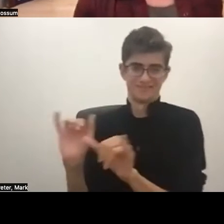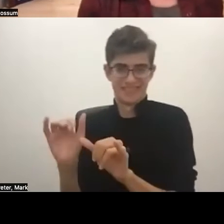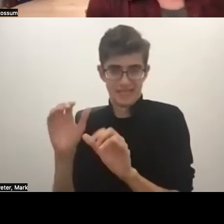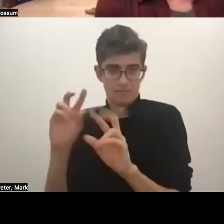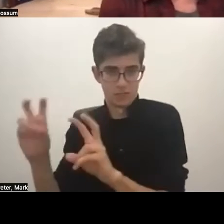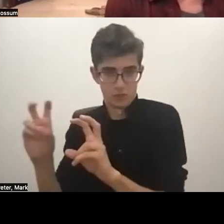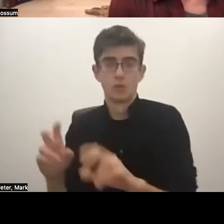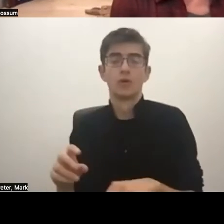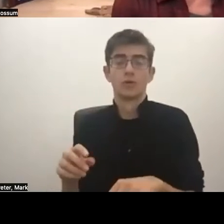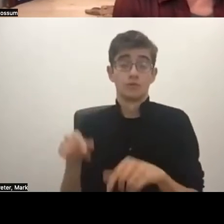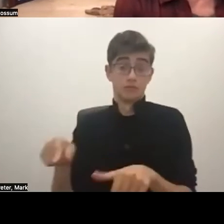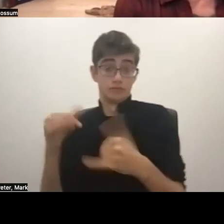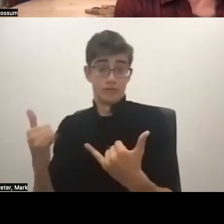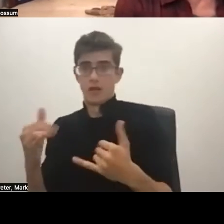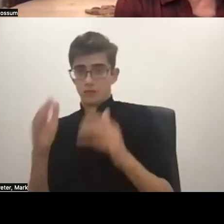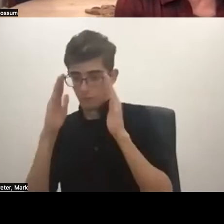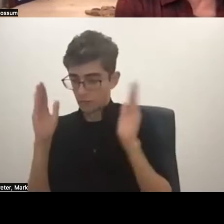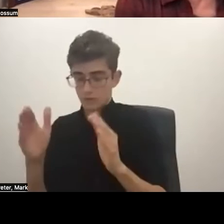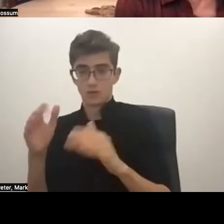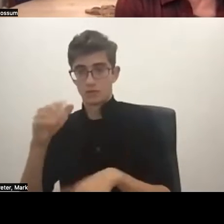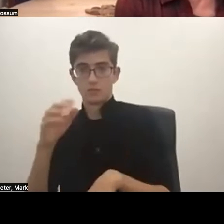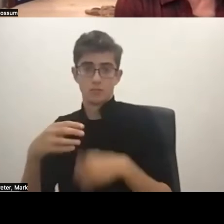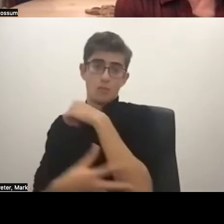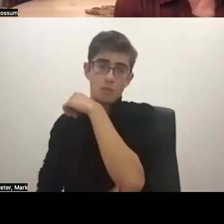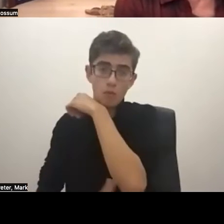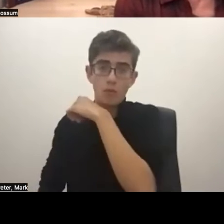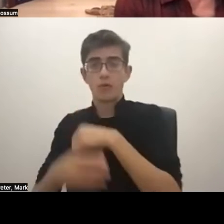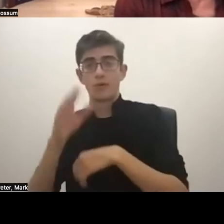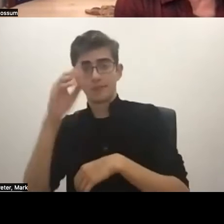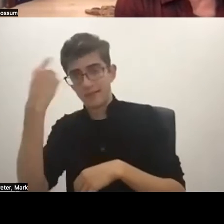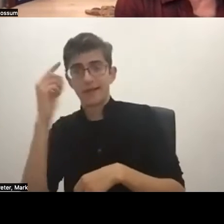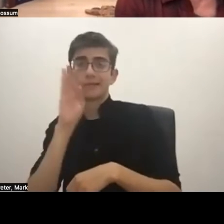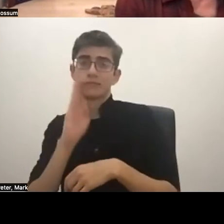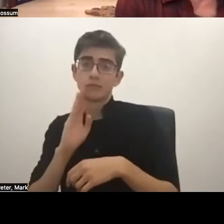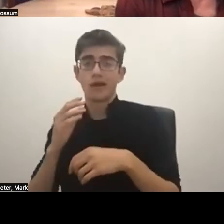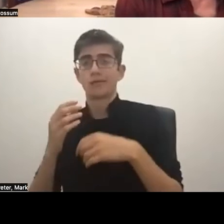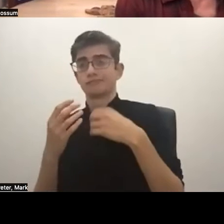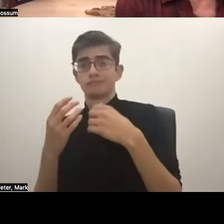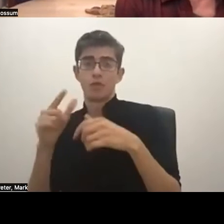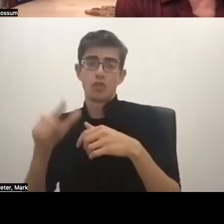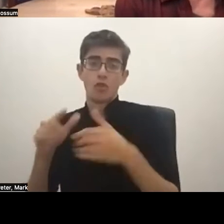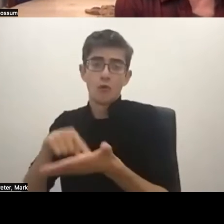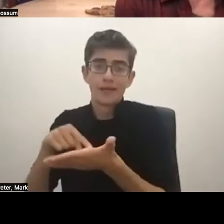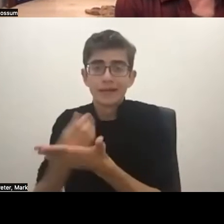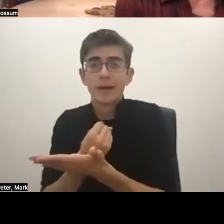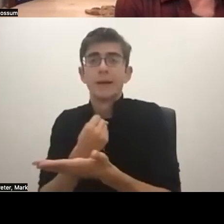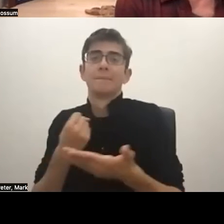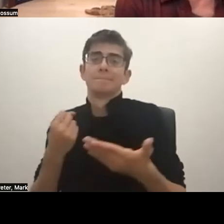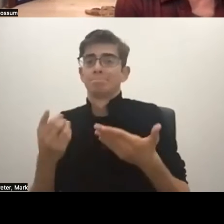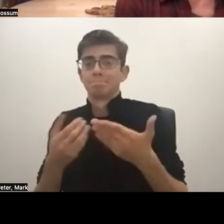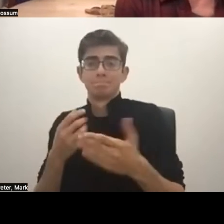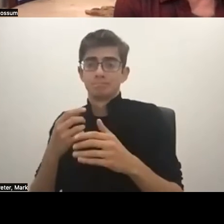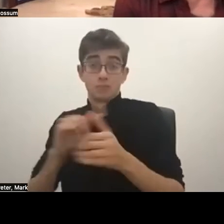of poor, Black or browner, lower income and lower wealth New Yorkers who are